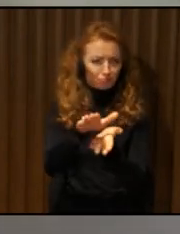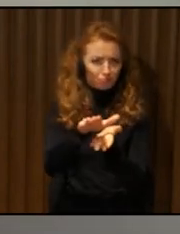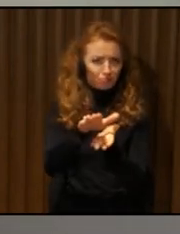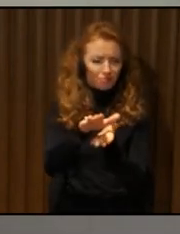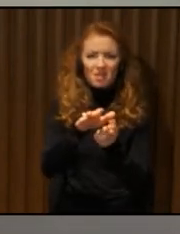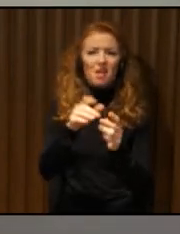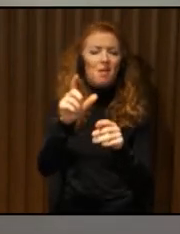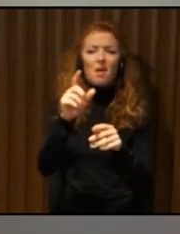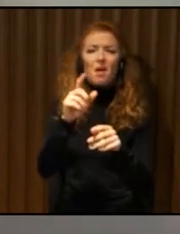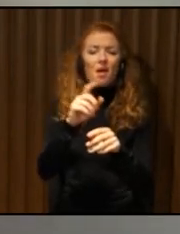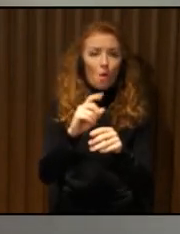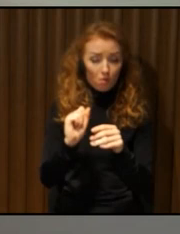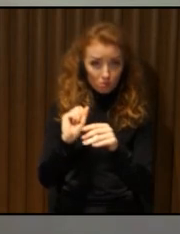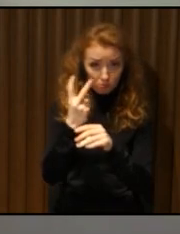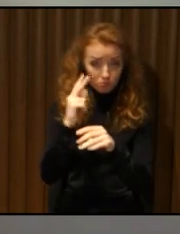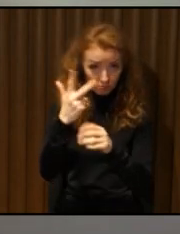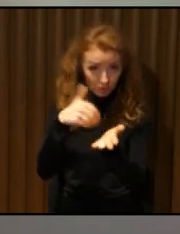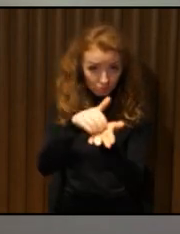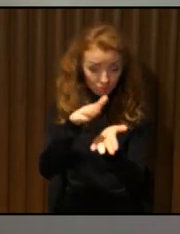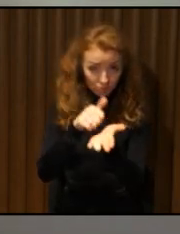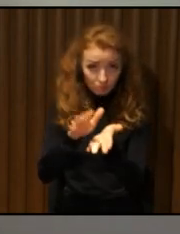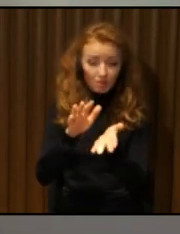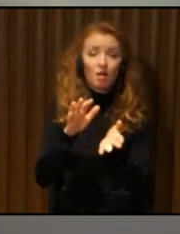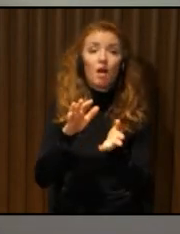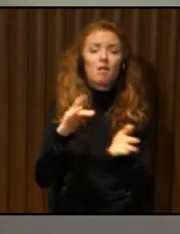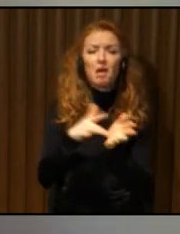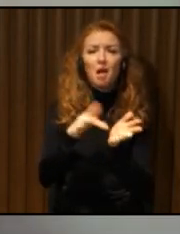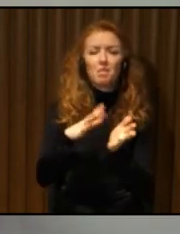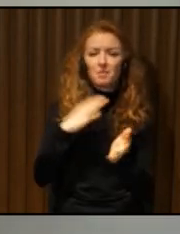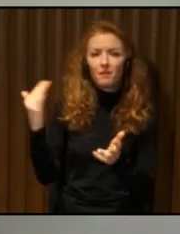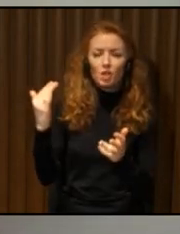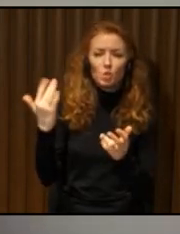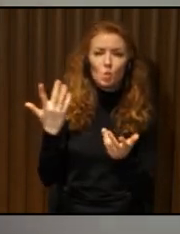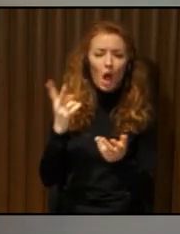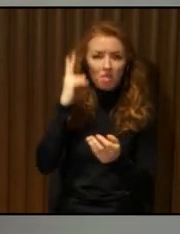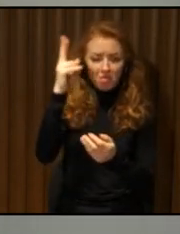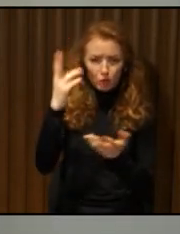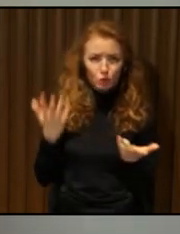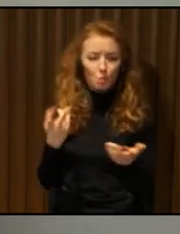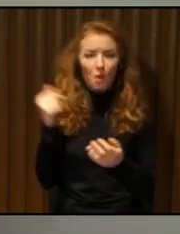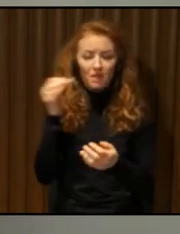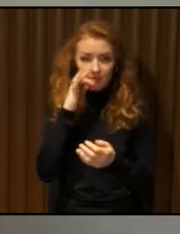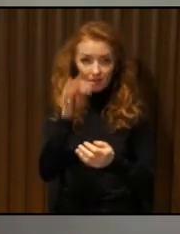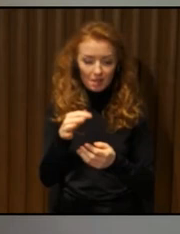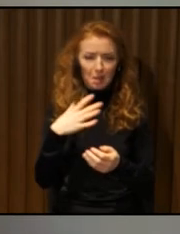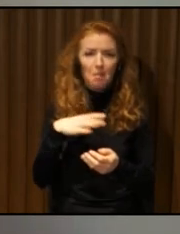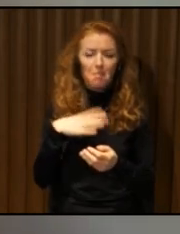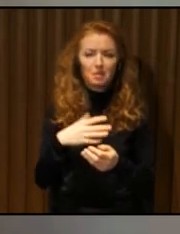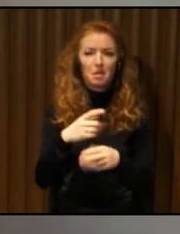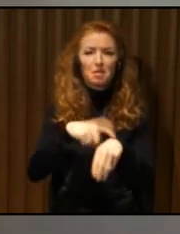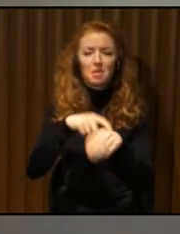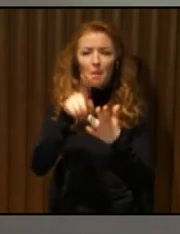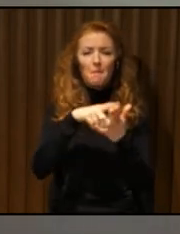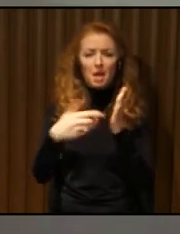many times. So what were the excuses actually? So what exactly timing was wrong?